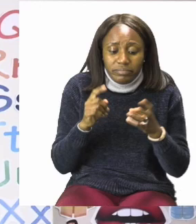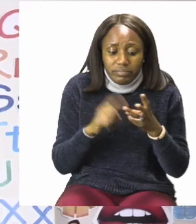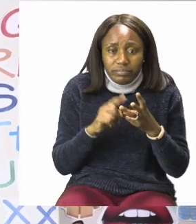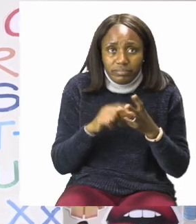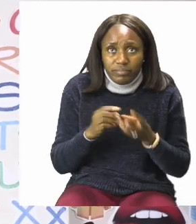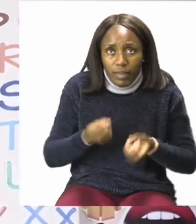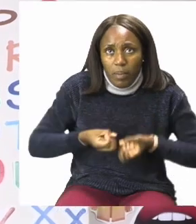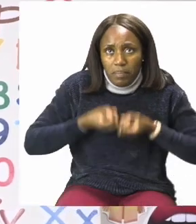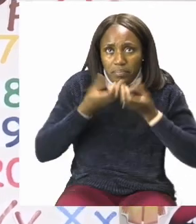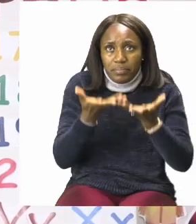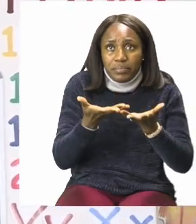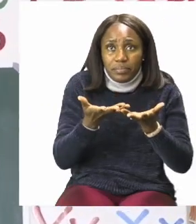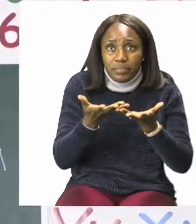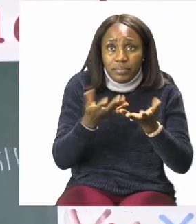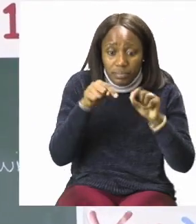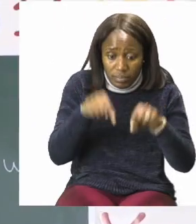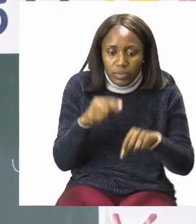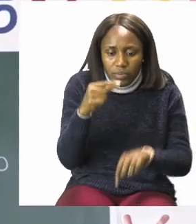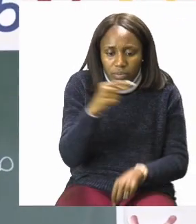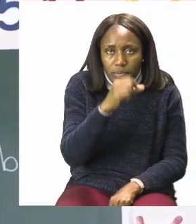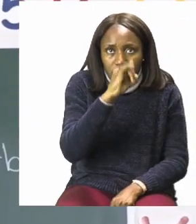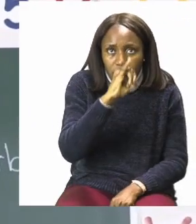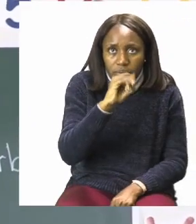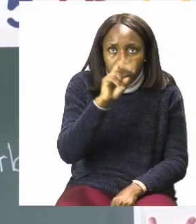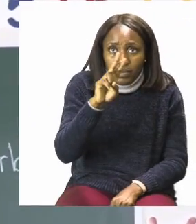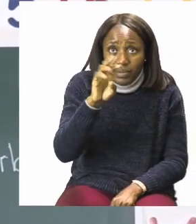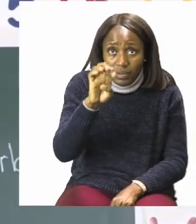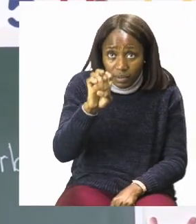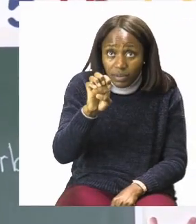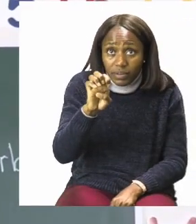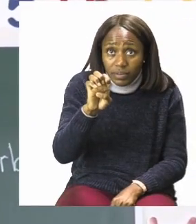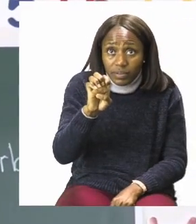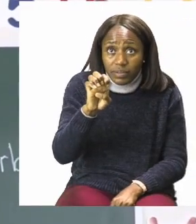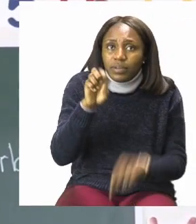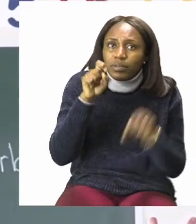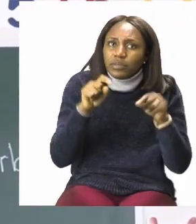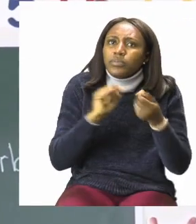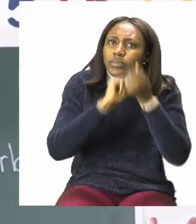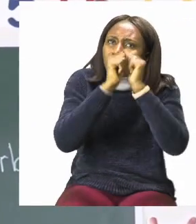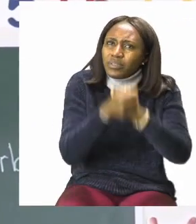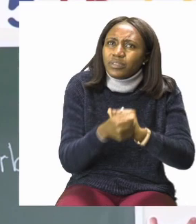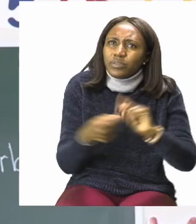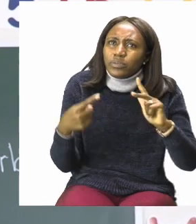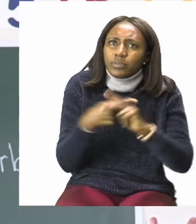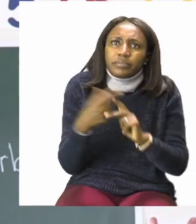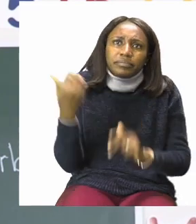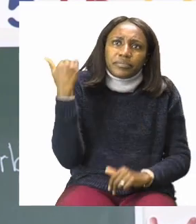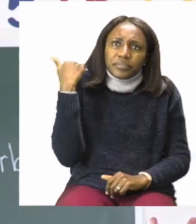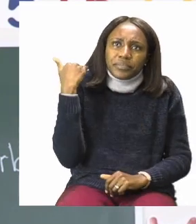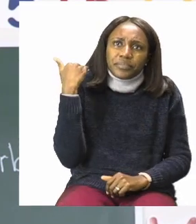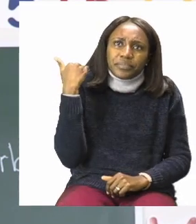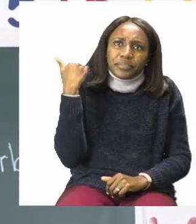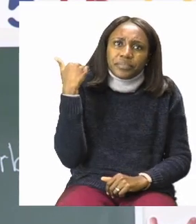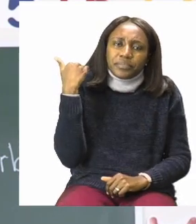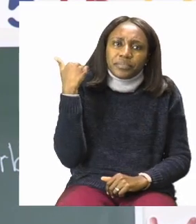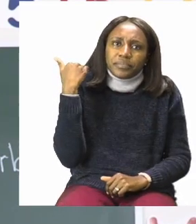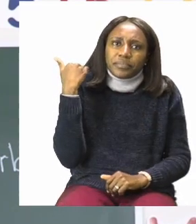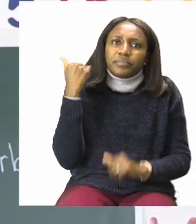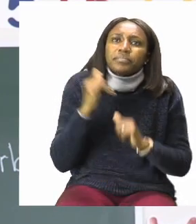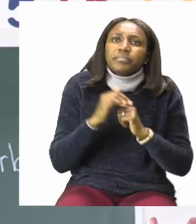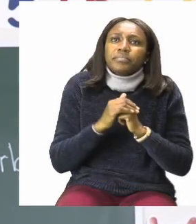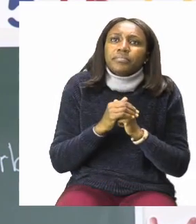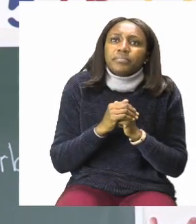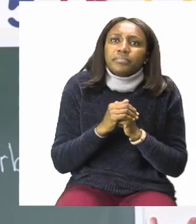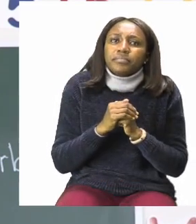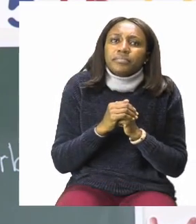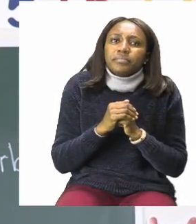word give. I give money to my sister. The word give will change to a past